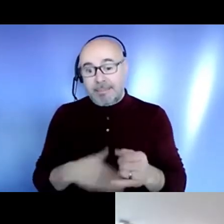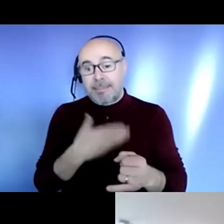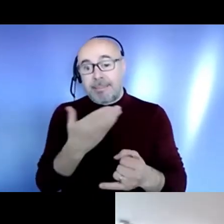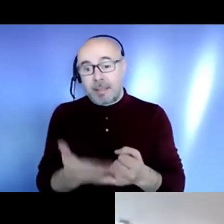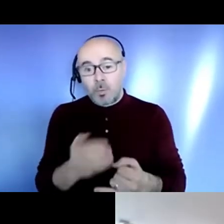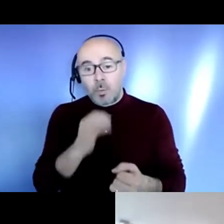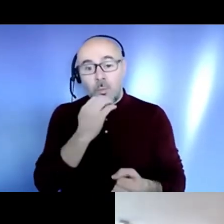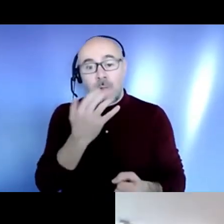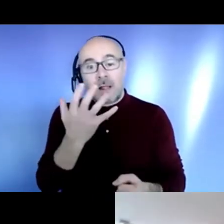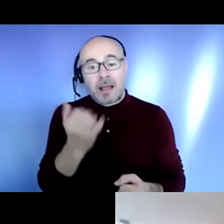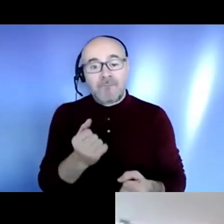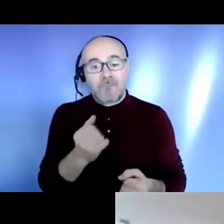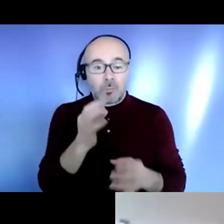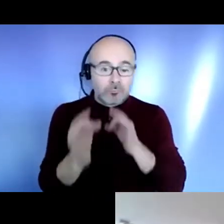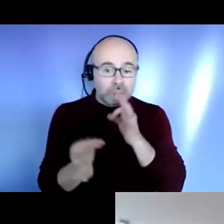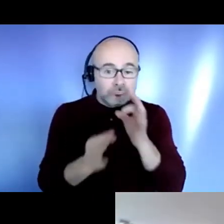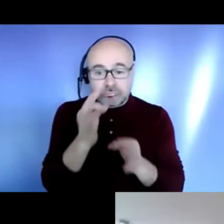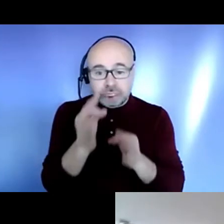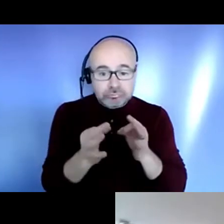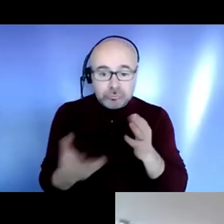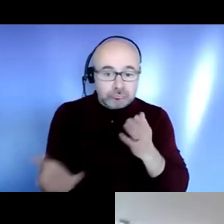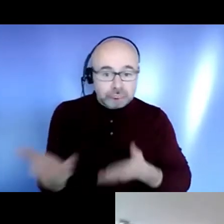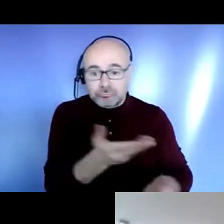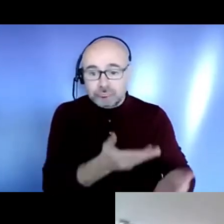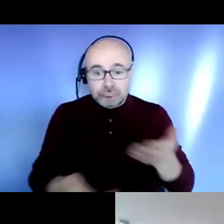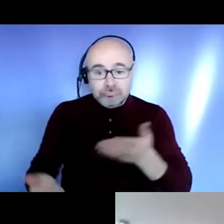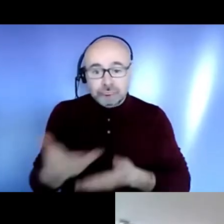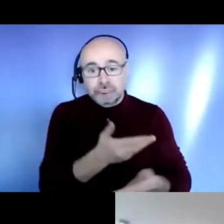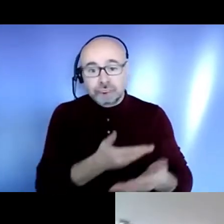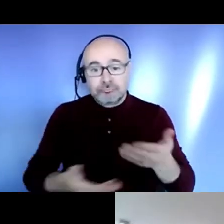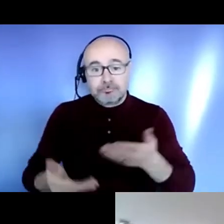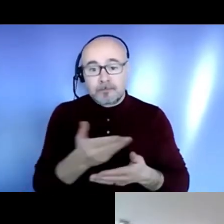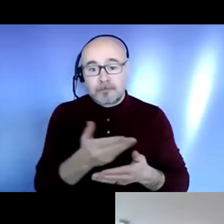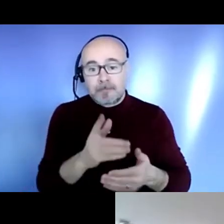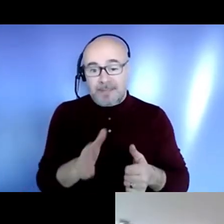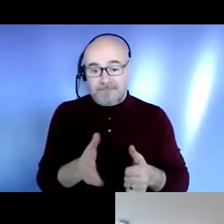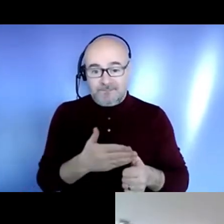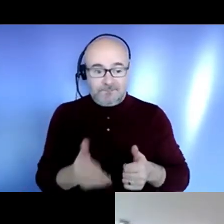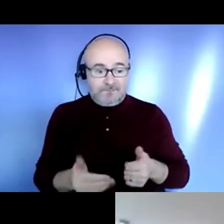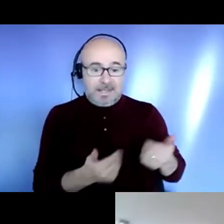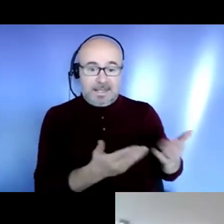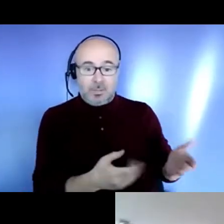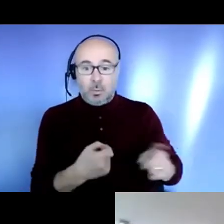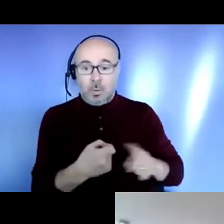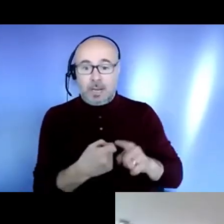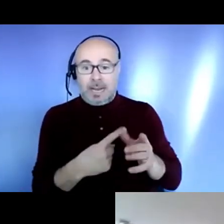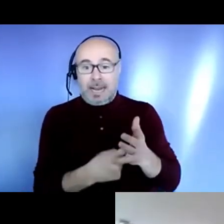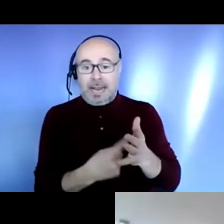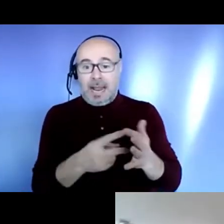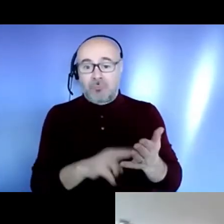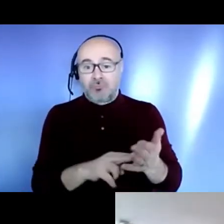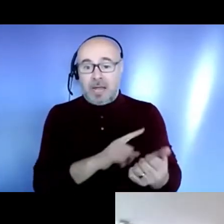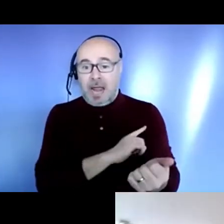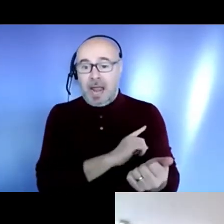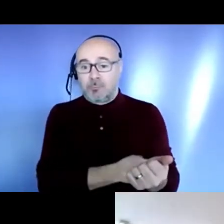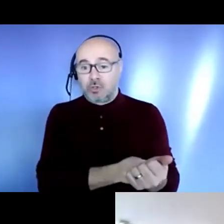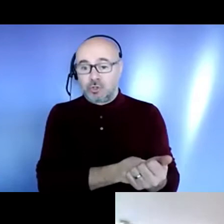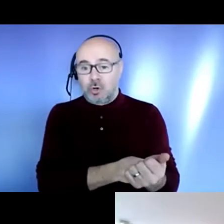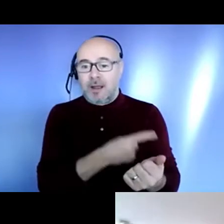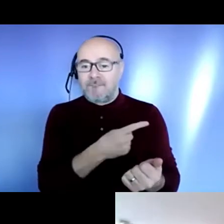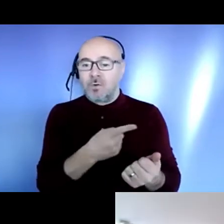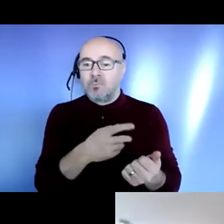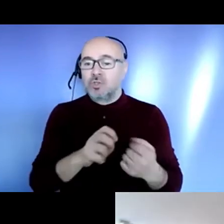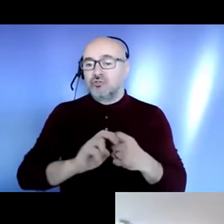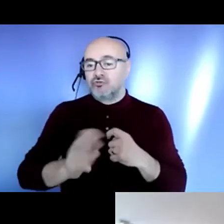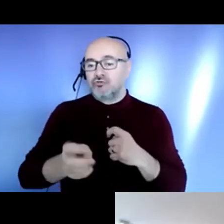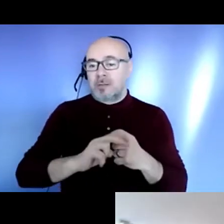discussion. Before that though, I'm going to hand over briefly to Karen Armstrong from Transport Scotland, who will give a very brief introduction to